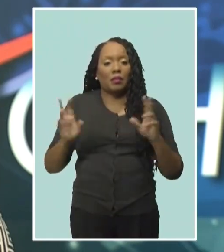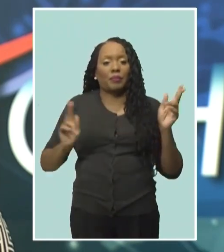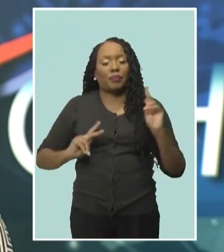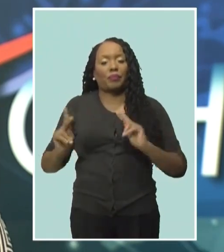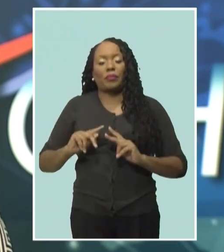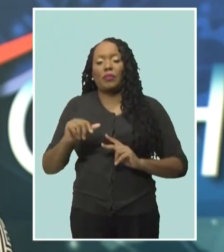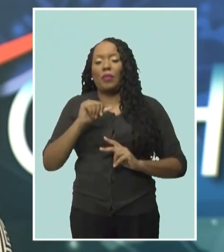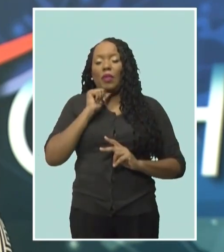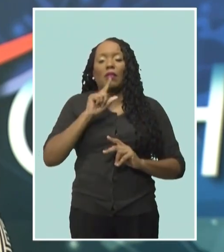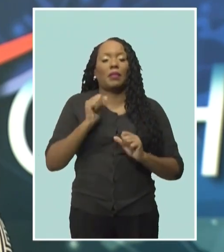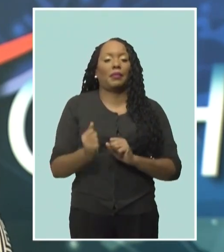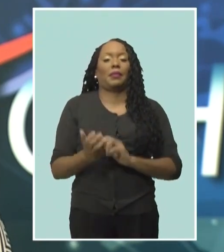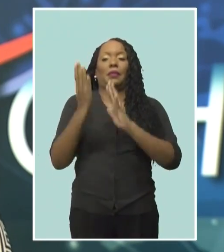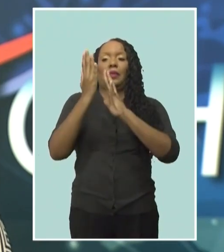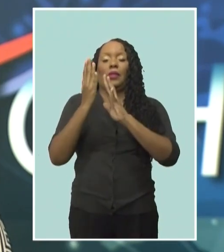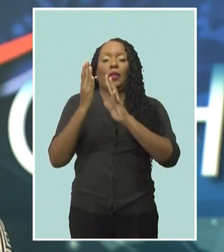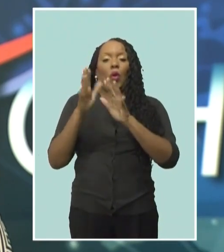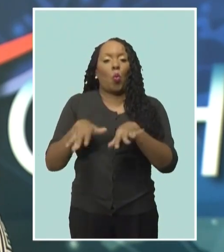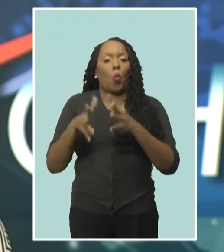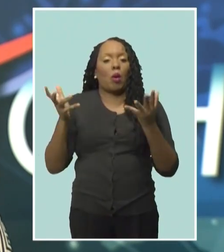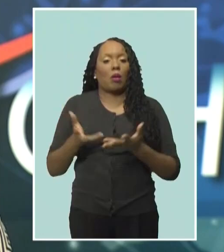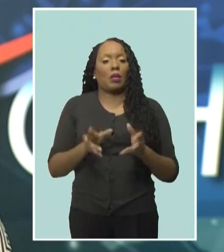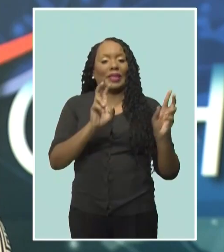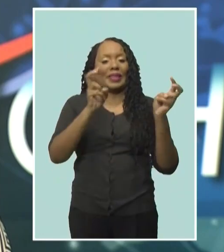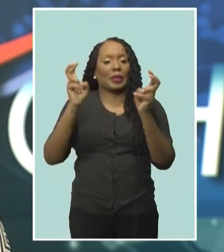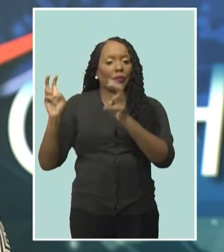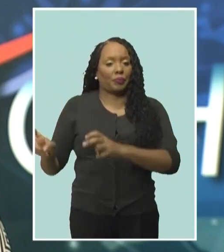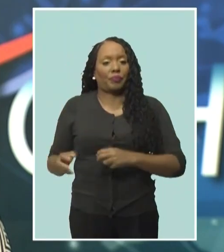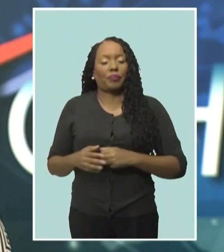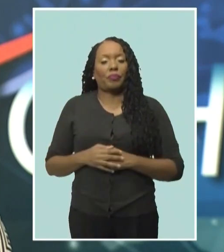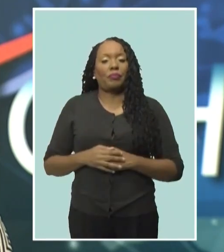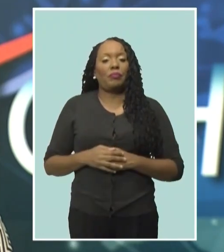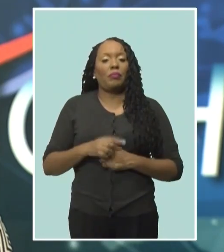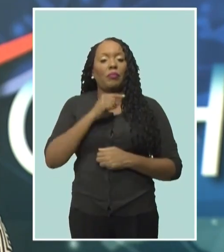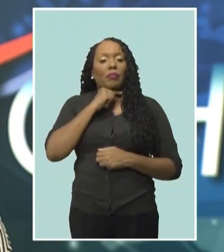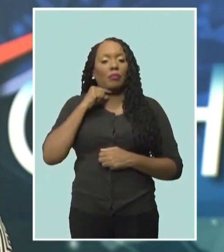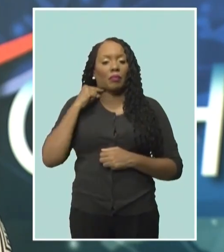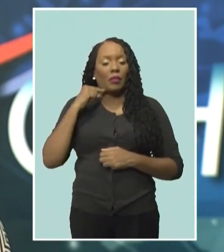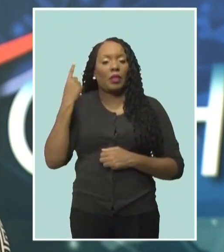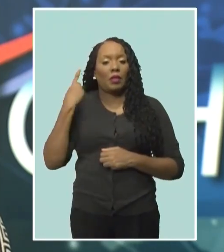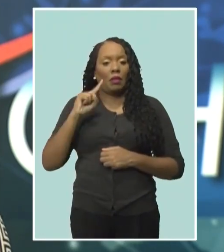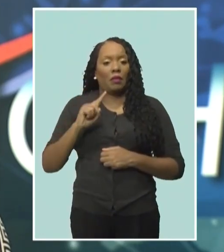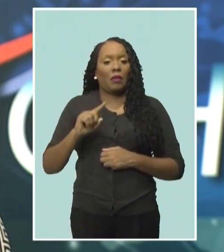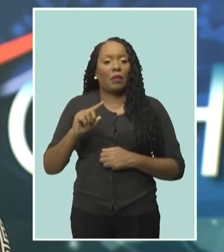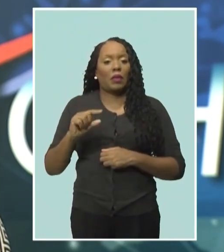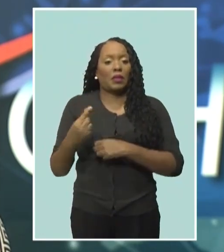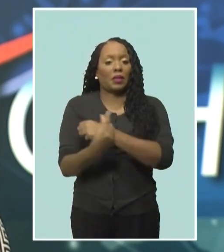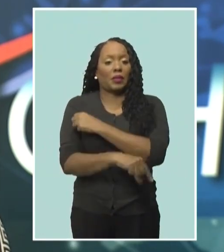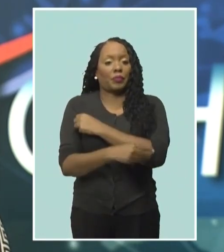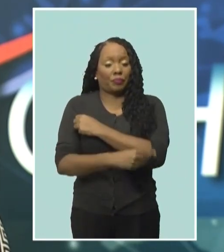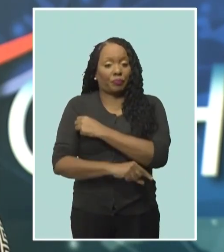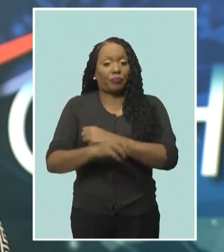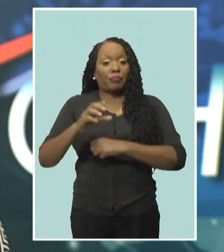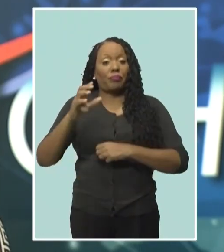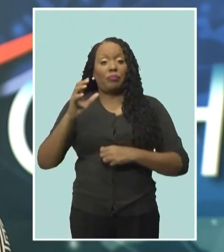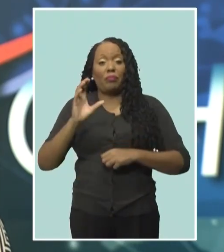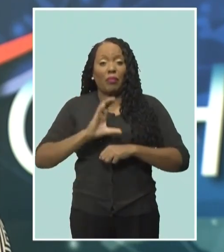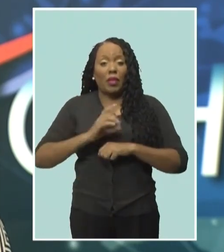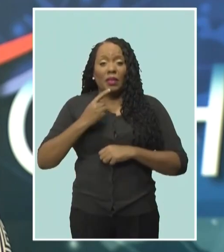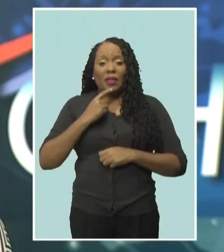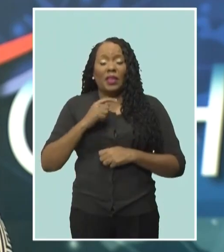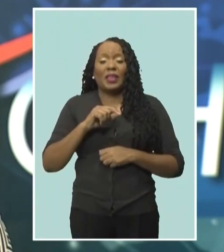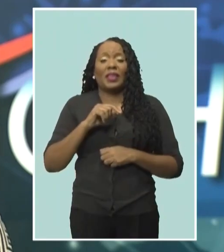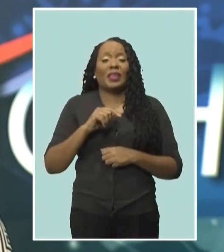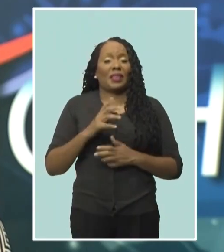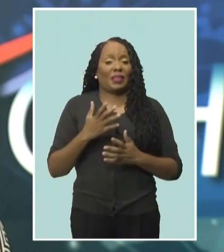world. Rector of the St. George Parish Church, Senator Reverend Canon Dr. John Rogers, says it's easy to do that and not